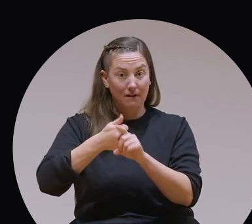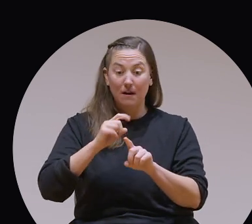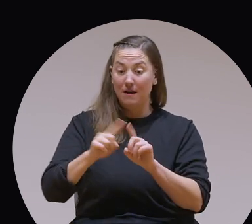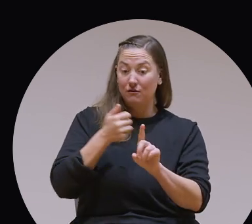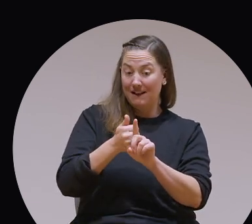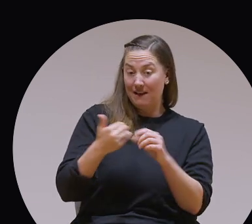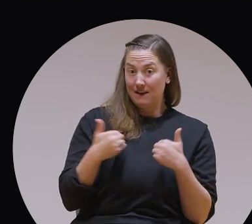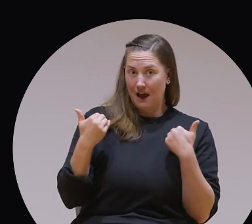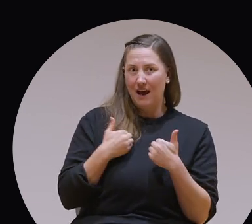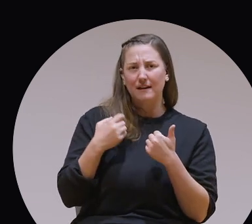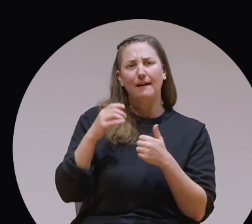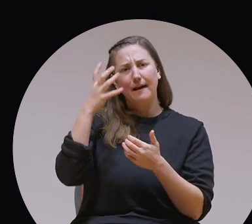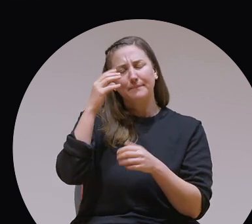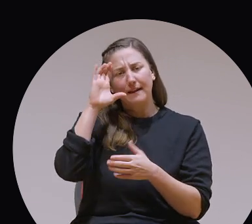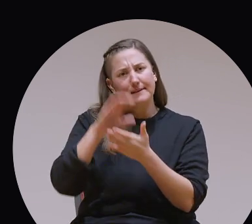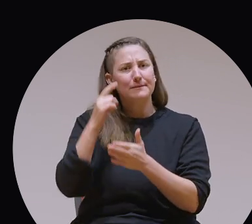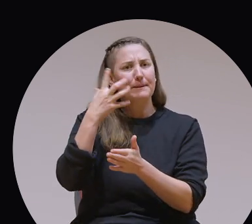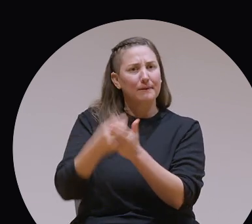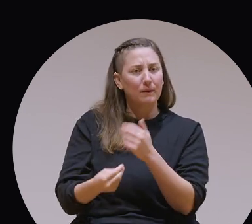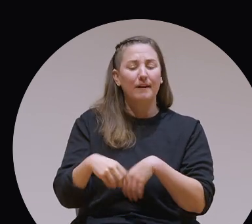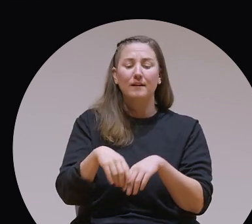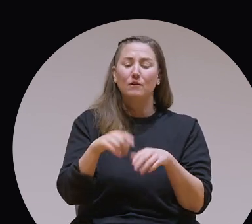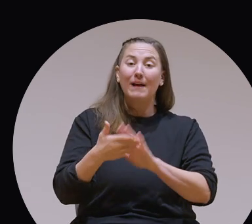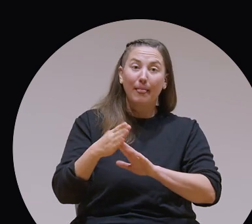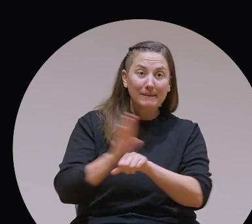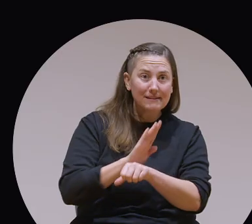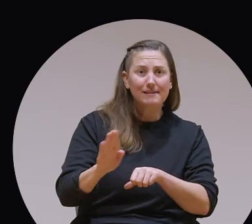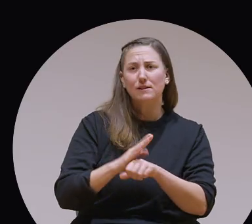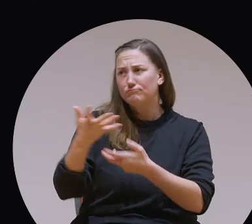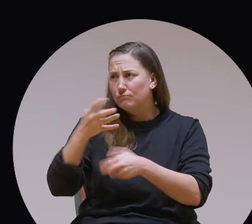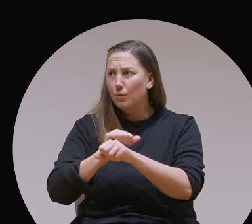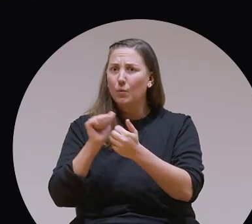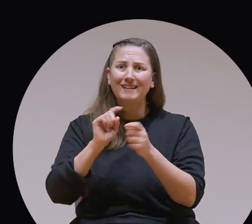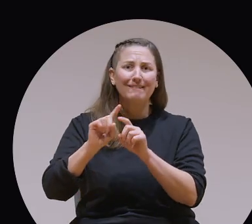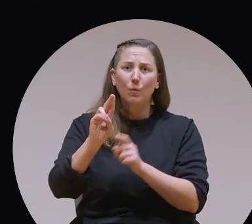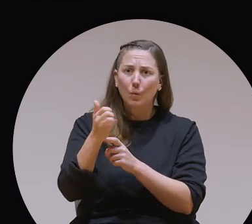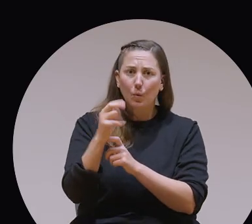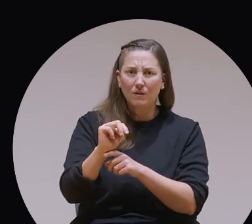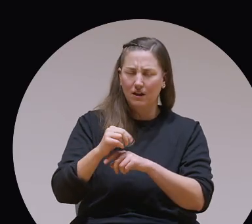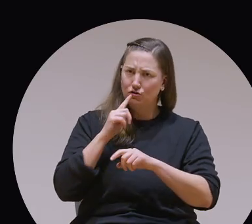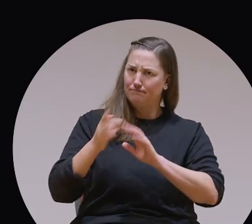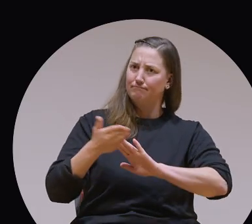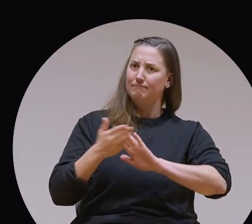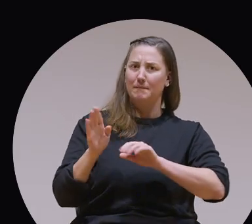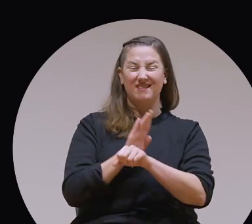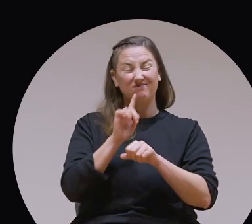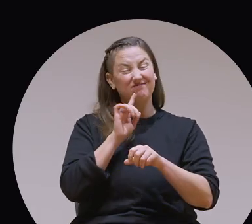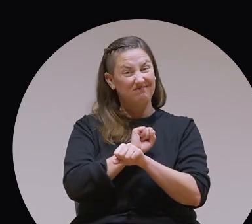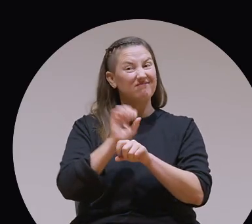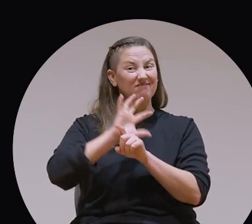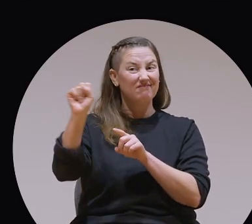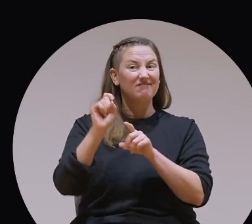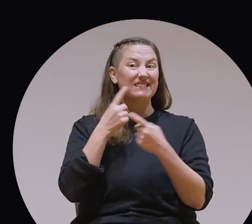young aristocratic widow, she ran the business, ran with the unions, and ran the business tremendously successfully. But